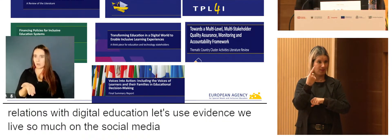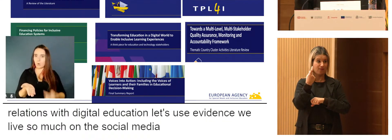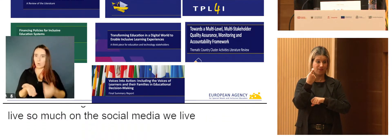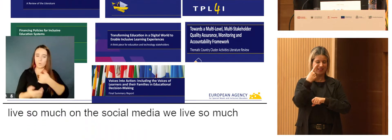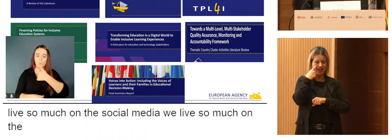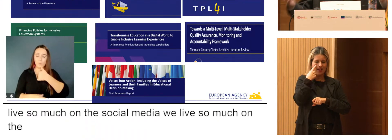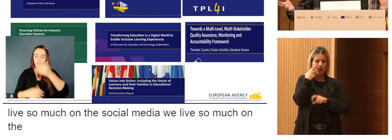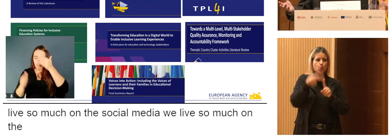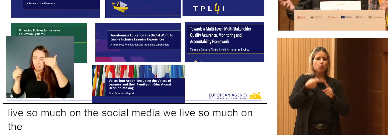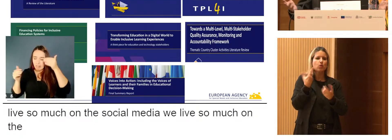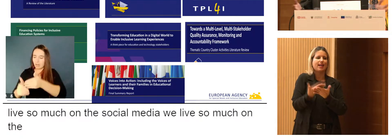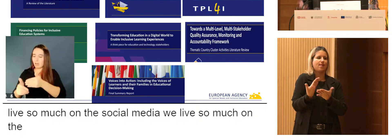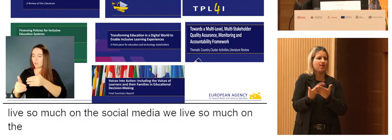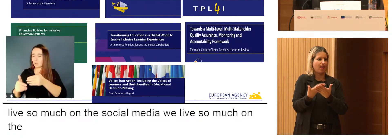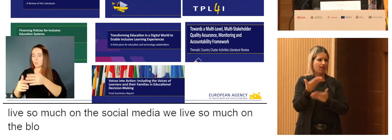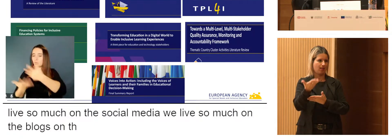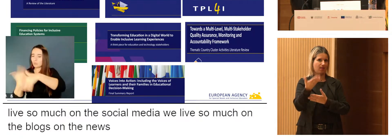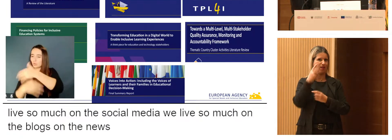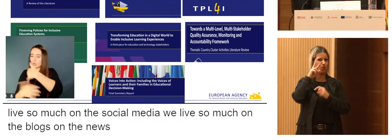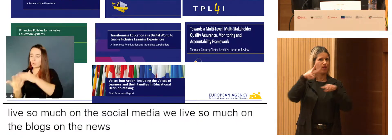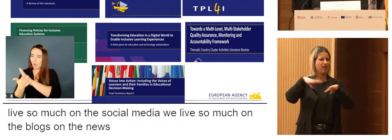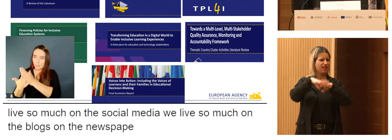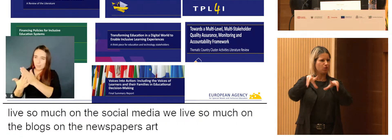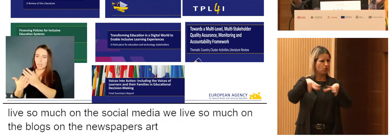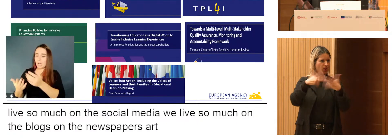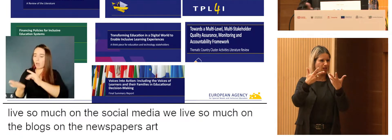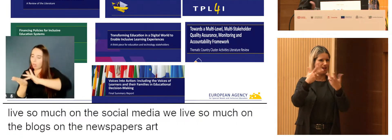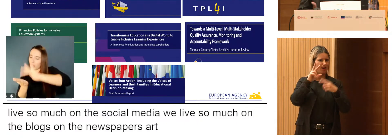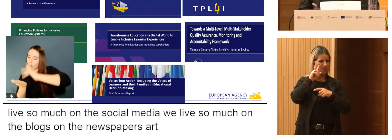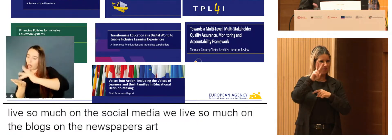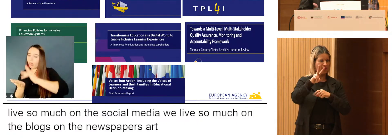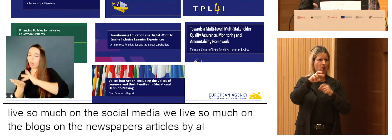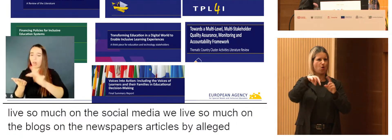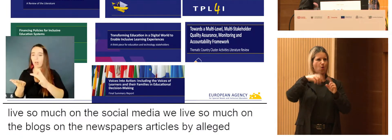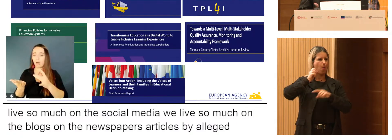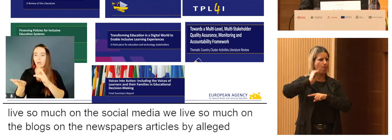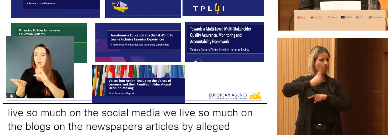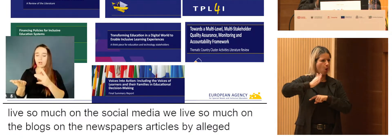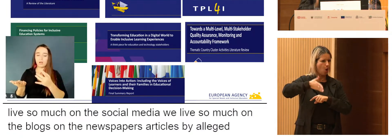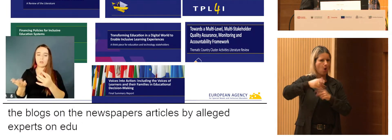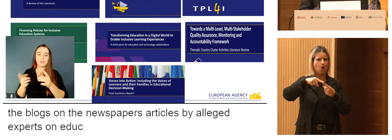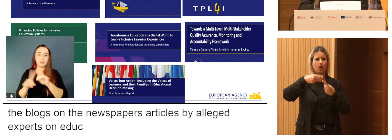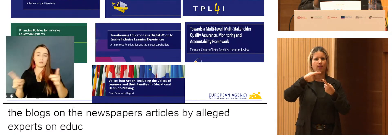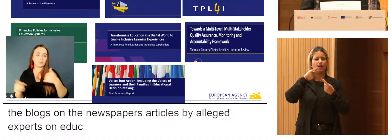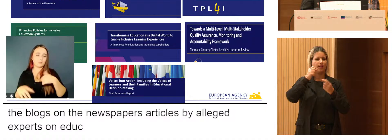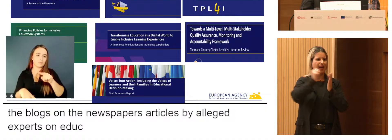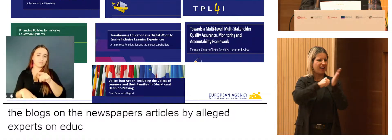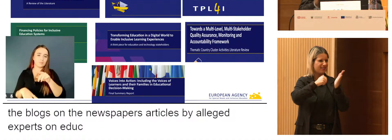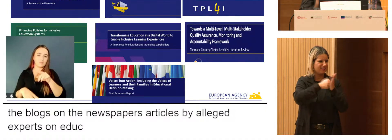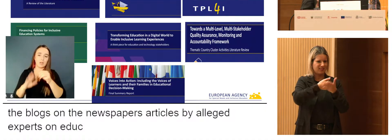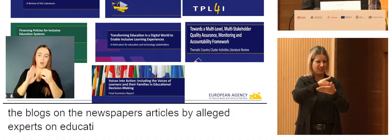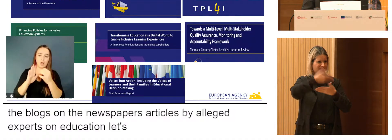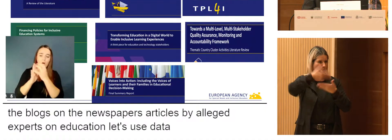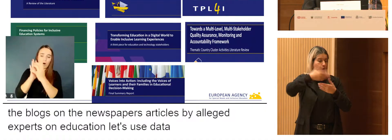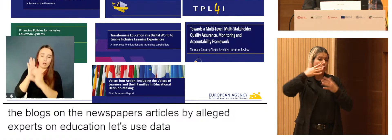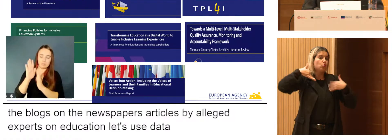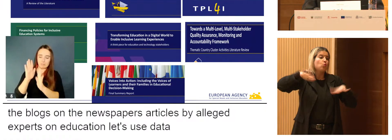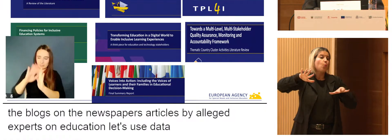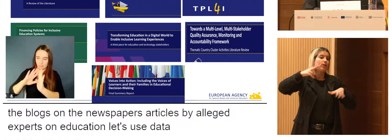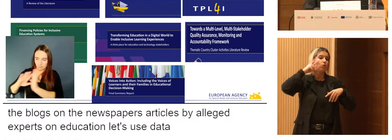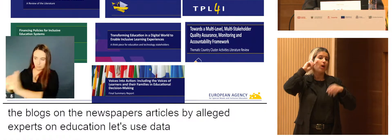blogs, on the newspapers, articles by alleged experts on education. Let's use data and